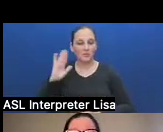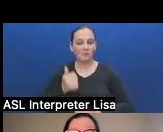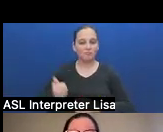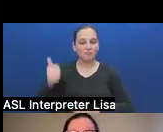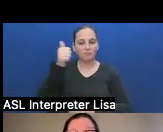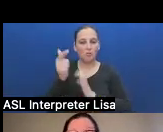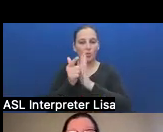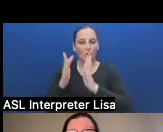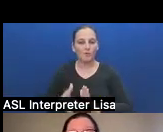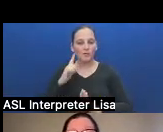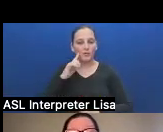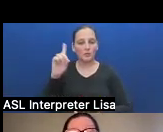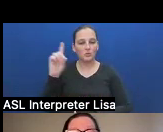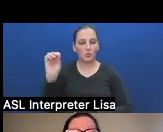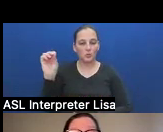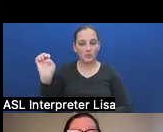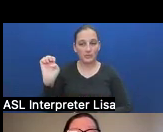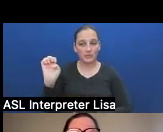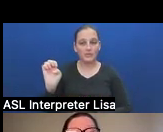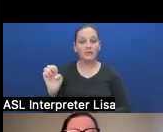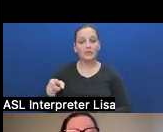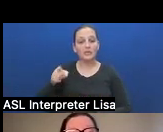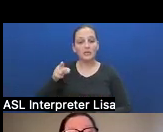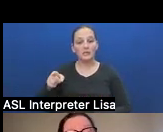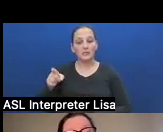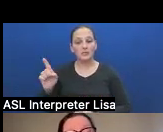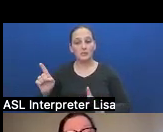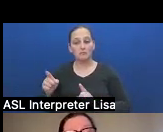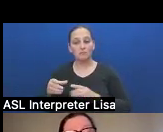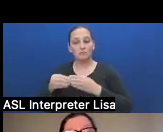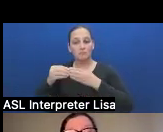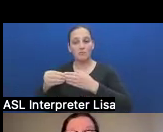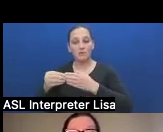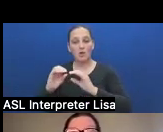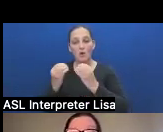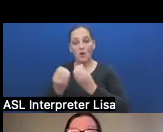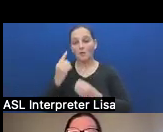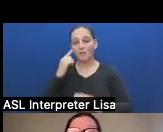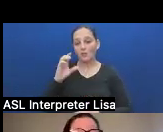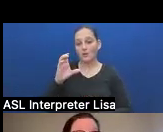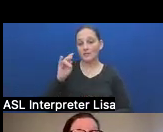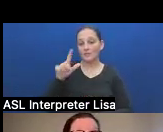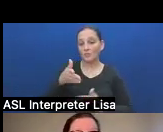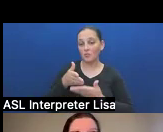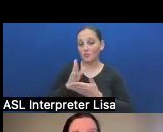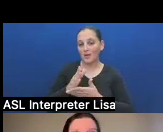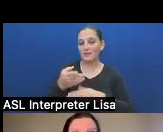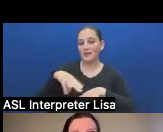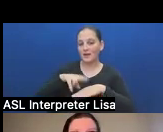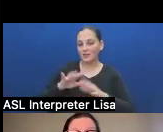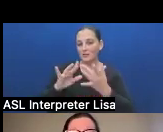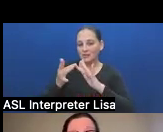the Department of Education, where she co-led the Office for Civil Rights National Digital Accessibility